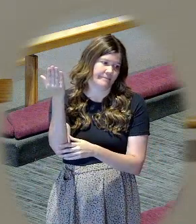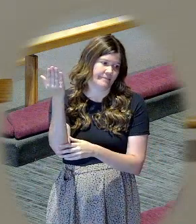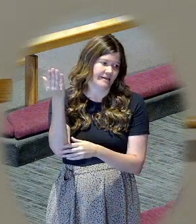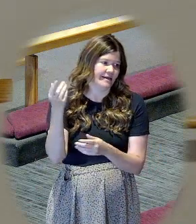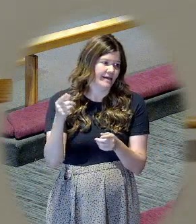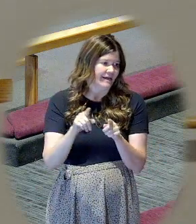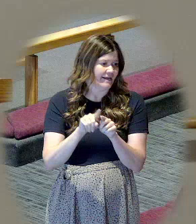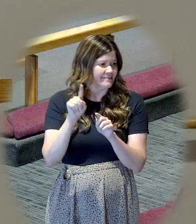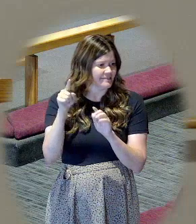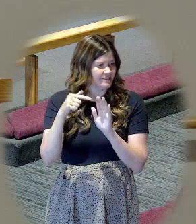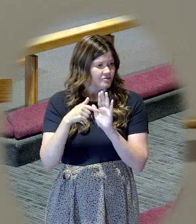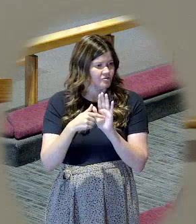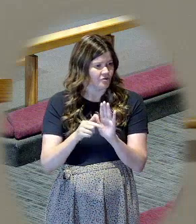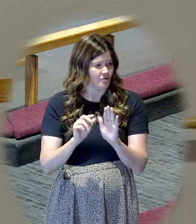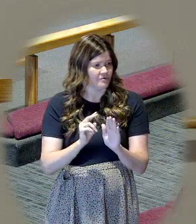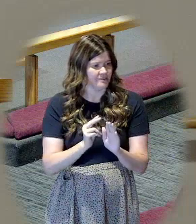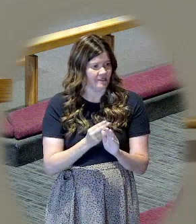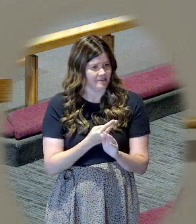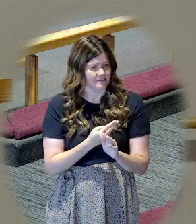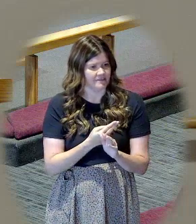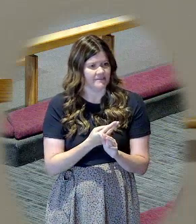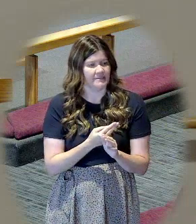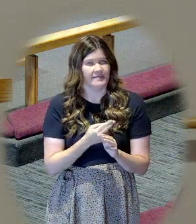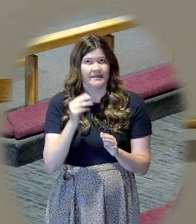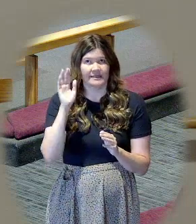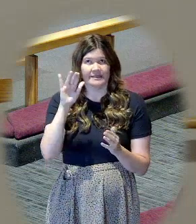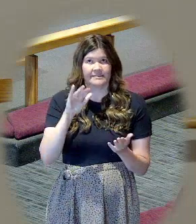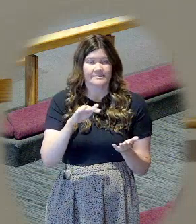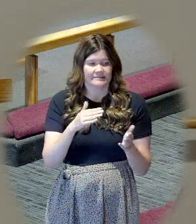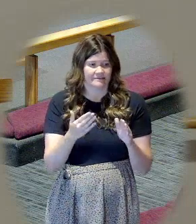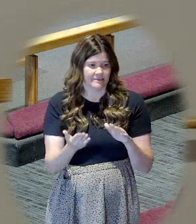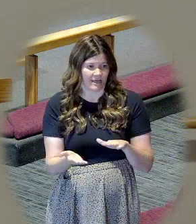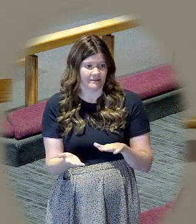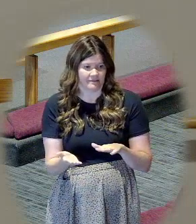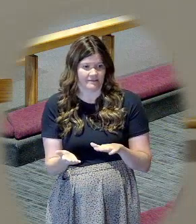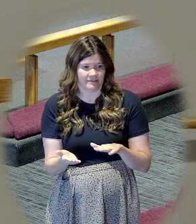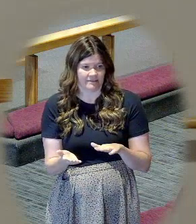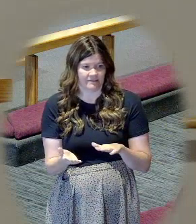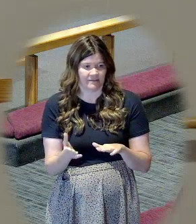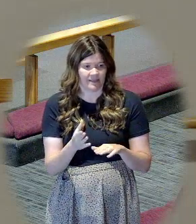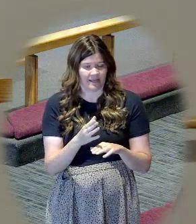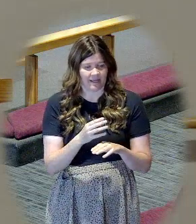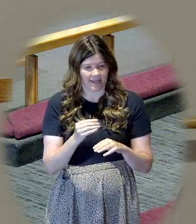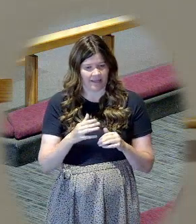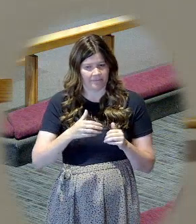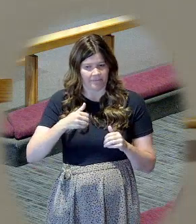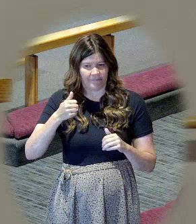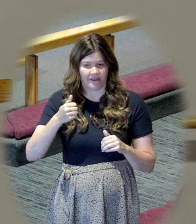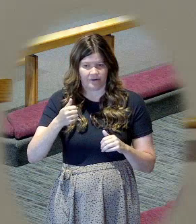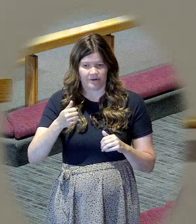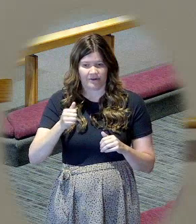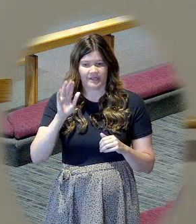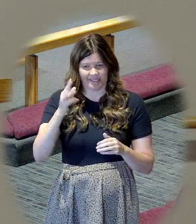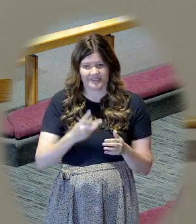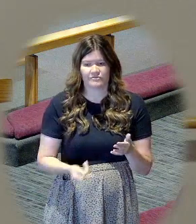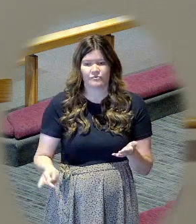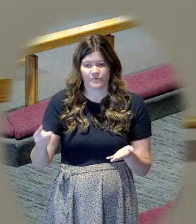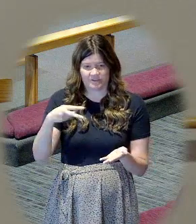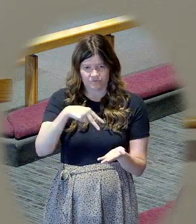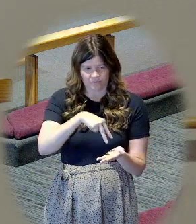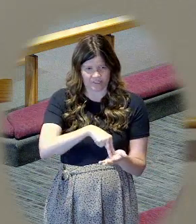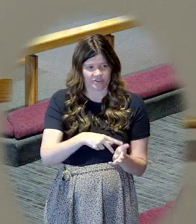As He points us to His actions, His death, sure, but even greater, His